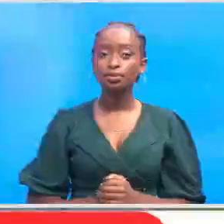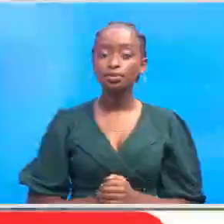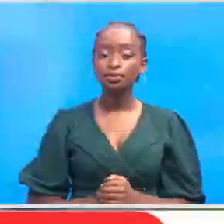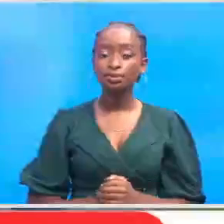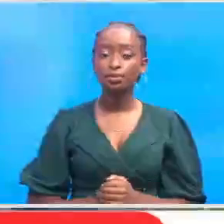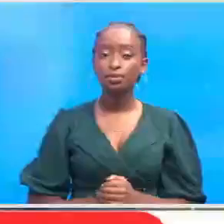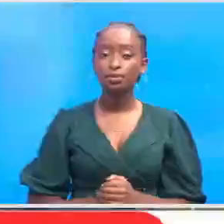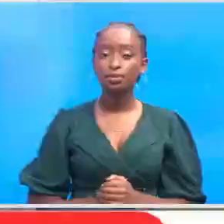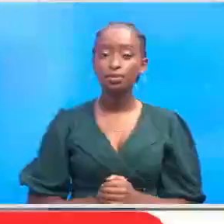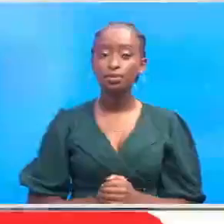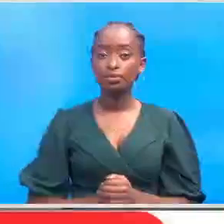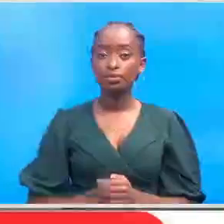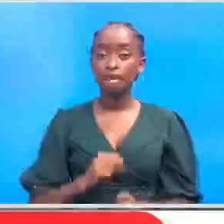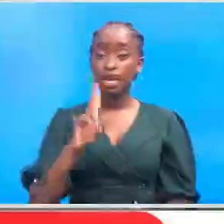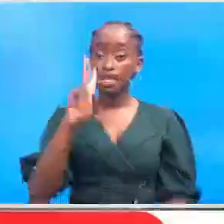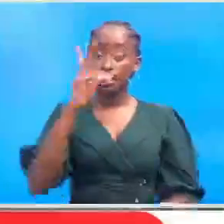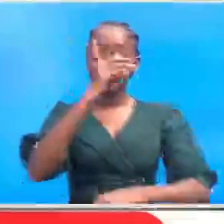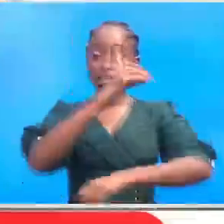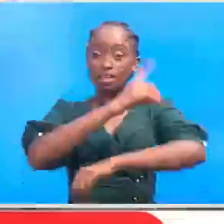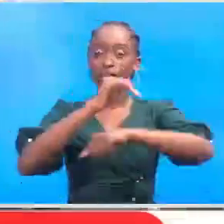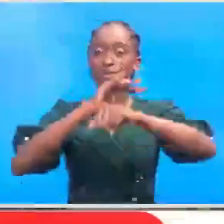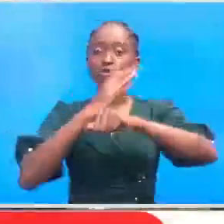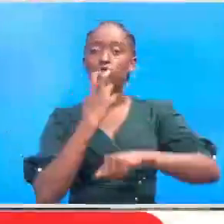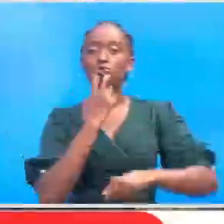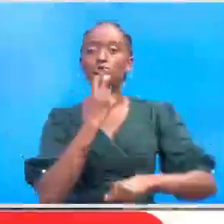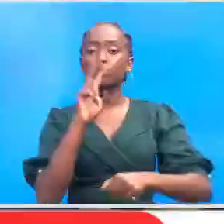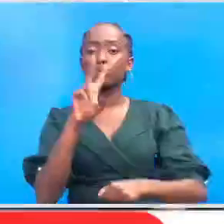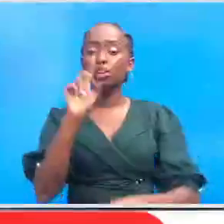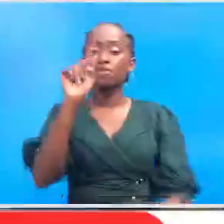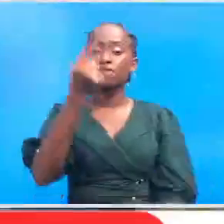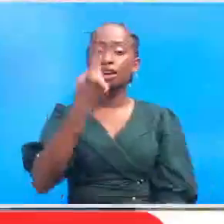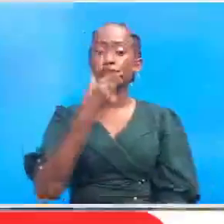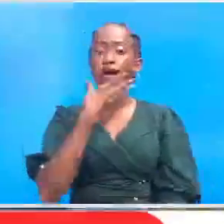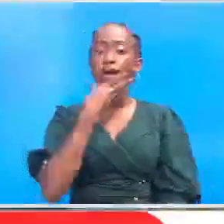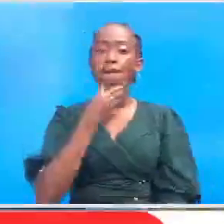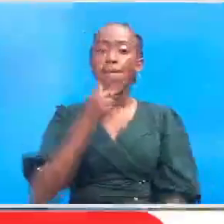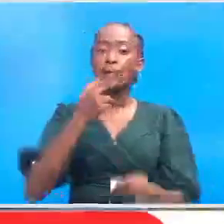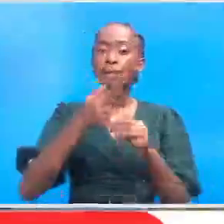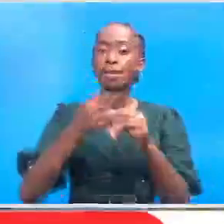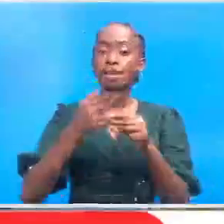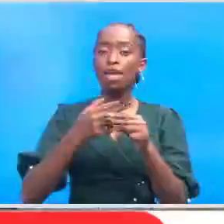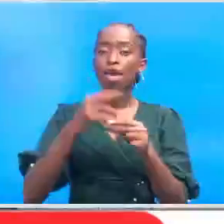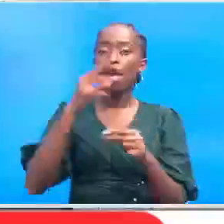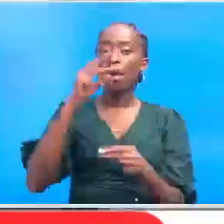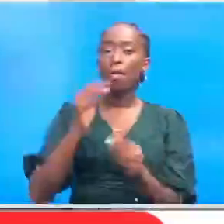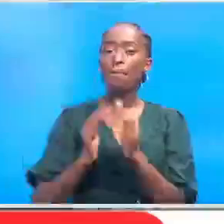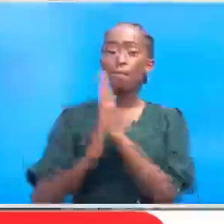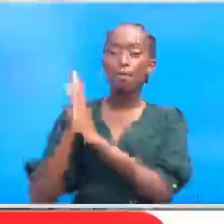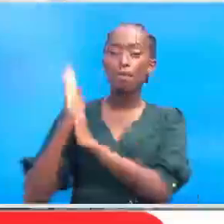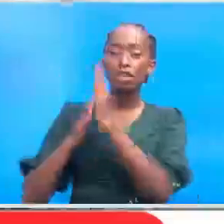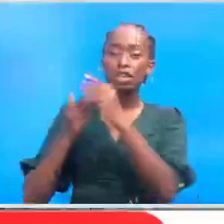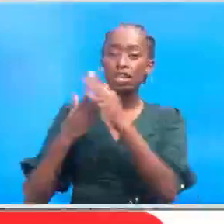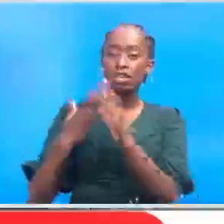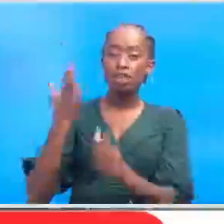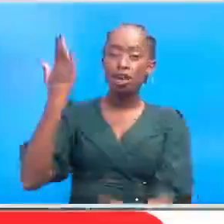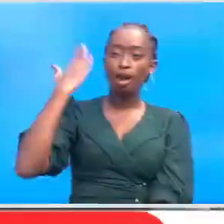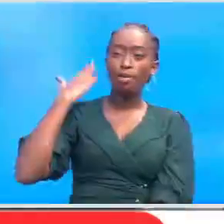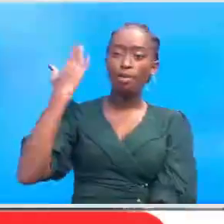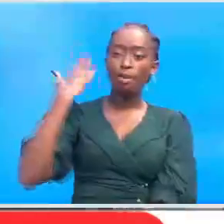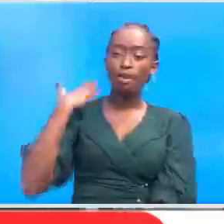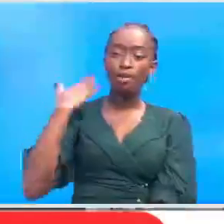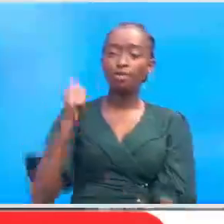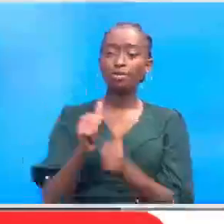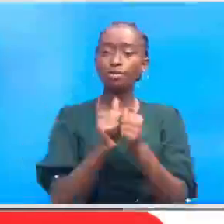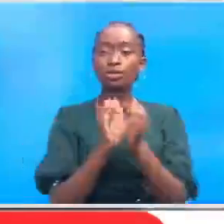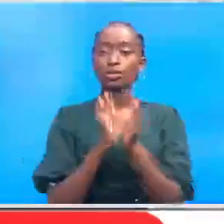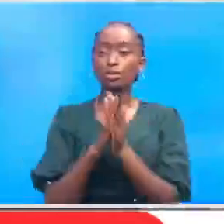For the second day on Tuesday 21st, the man commonly referred to as former Mungiki leader Maina Njenga, together with